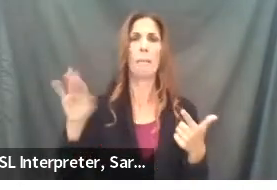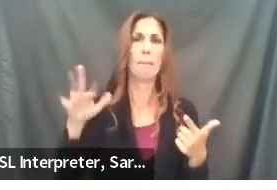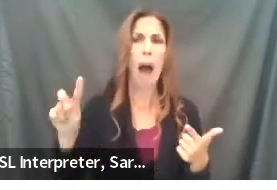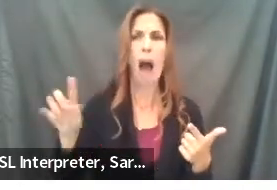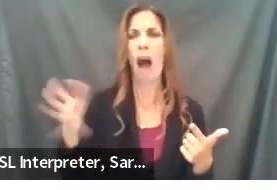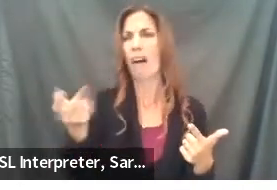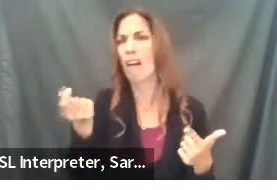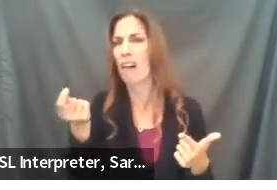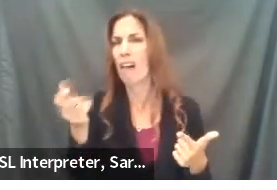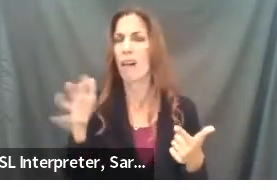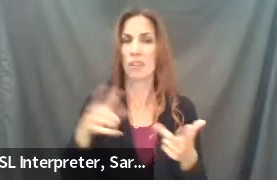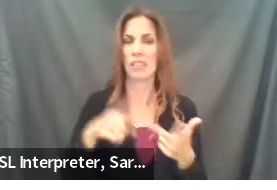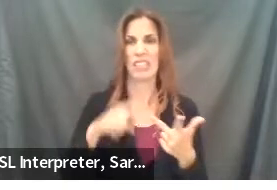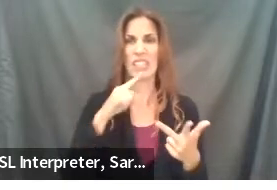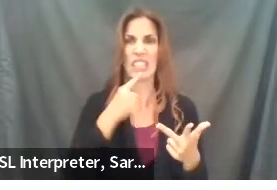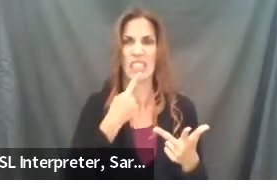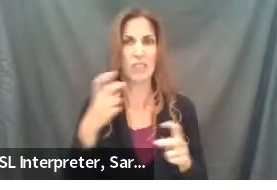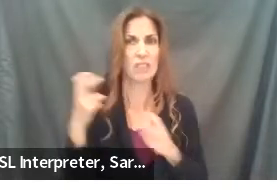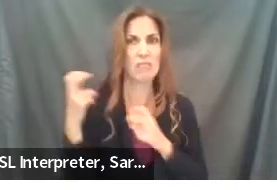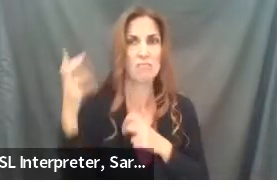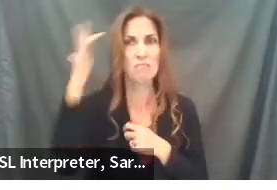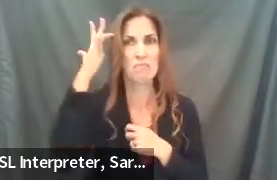even severe.